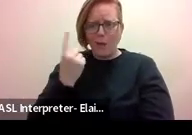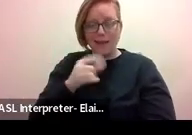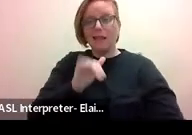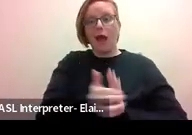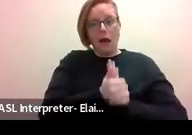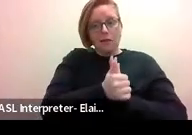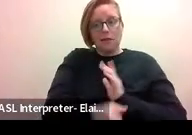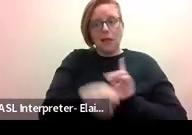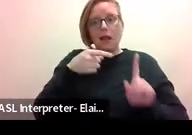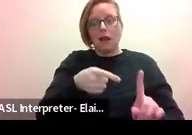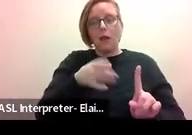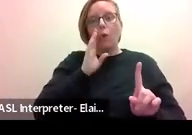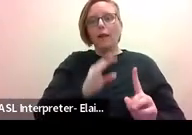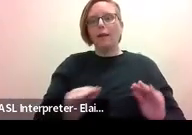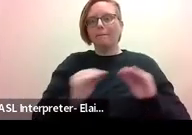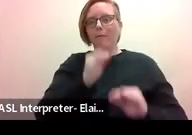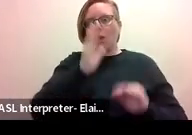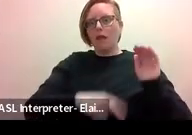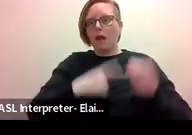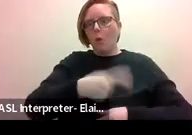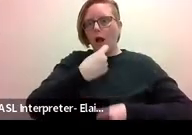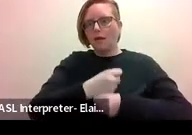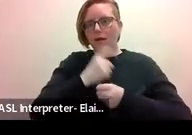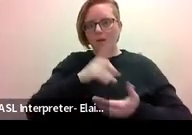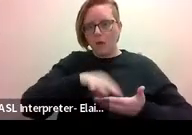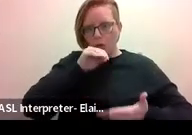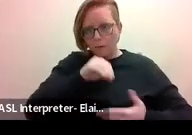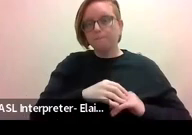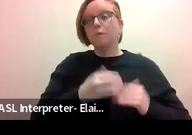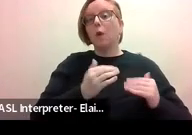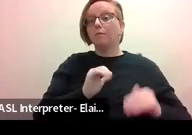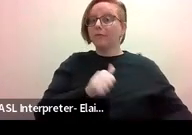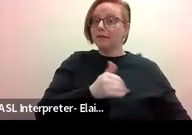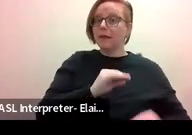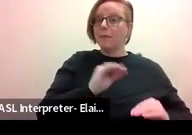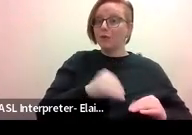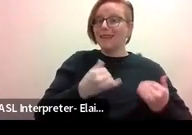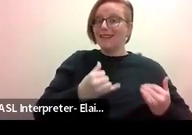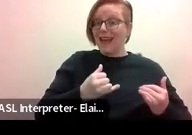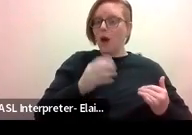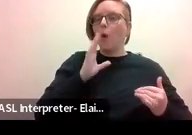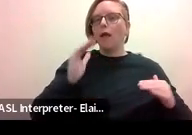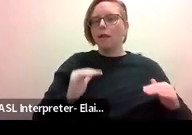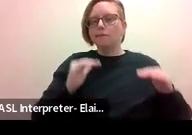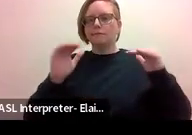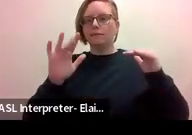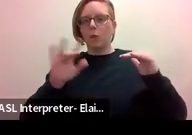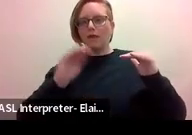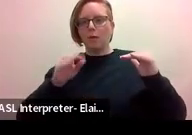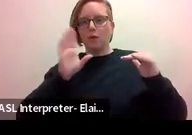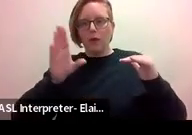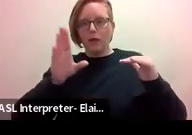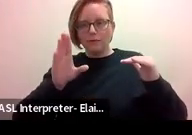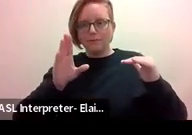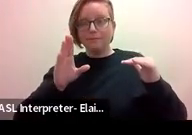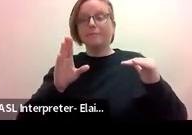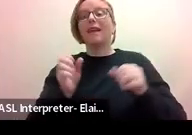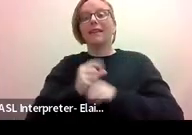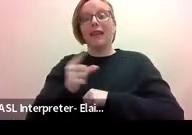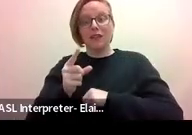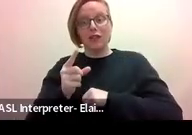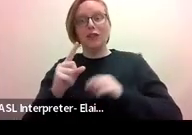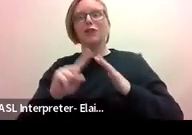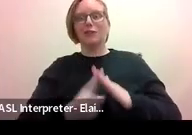take more than a year. So we're going to go up to 25%. The next year we get up to 25, we're going to go to